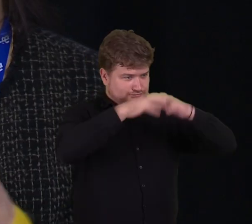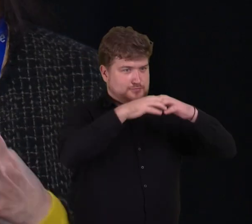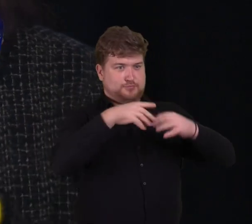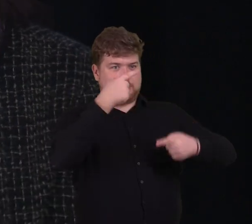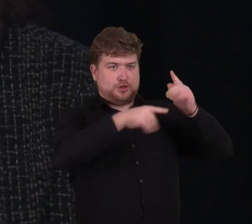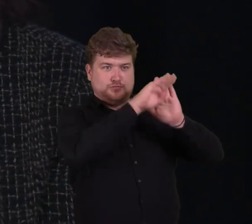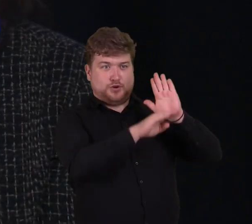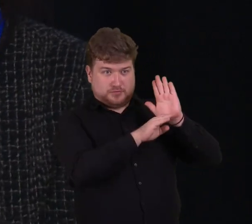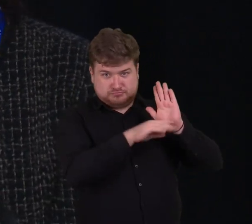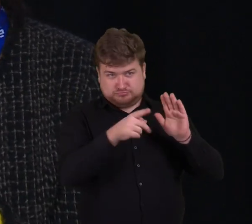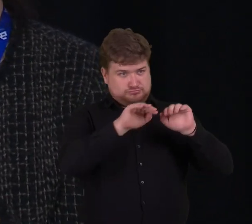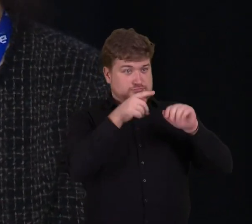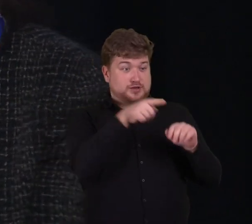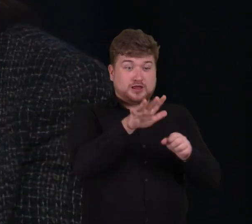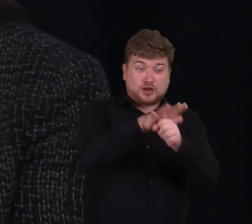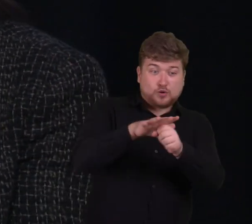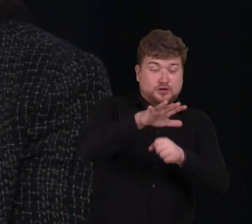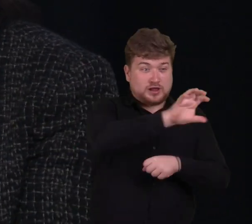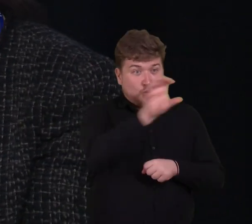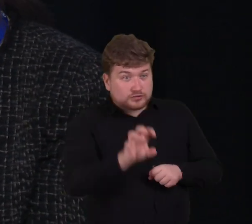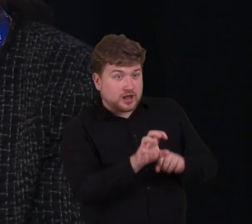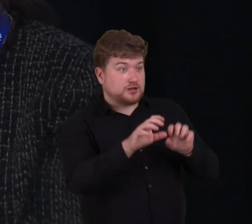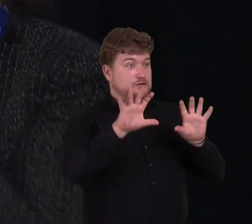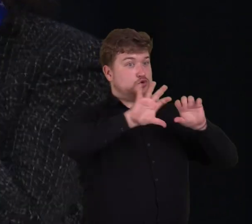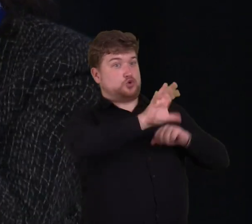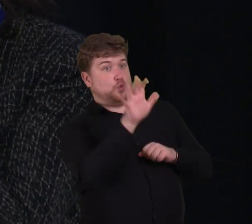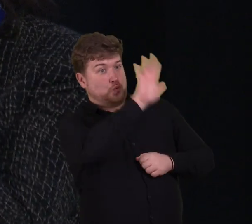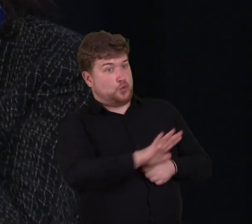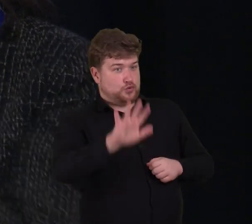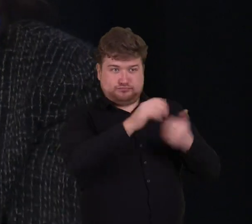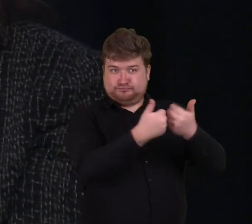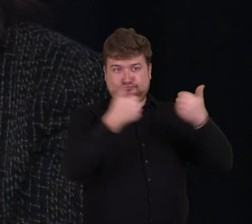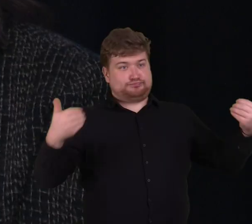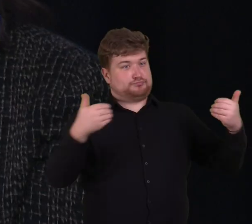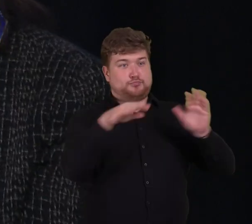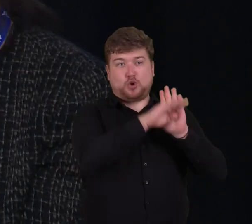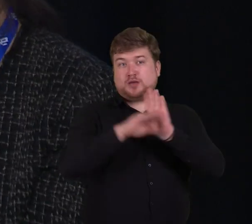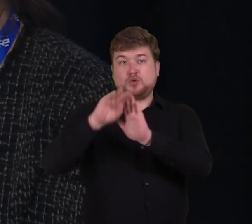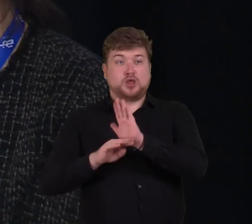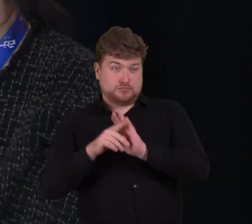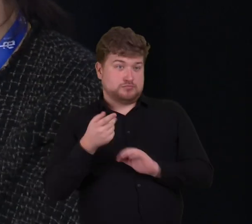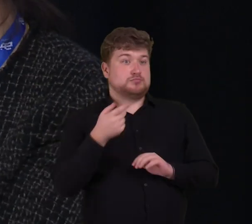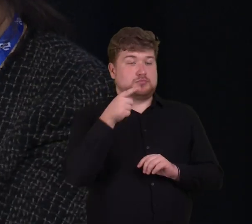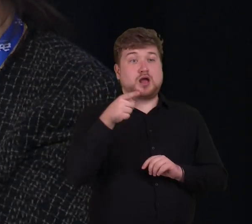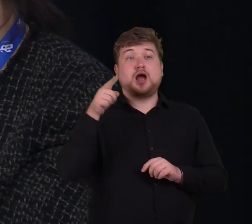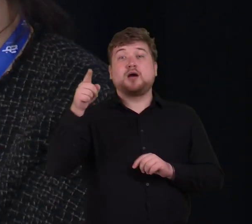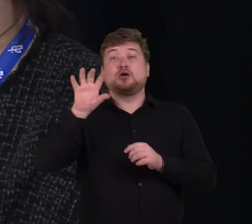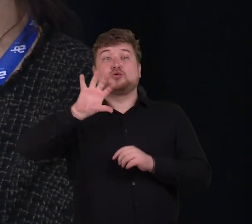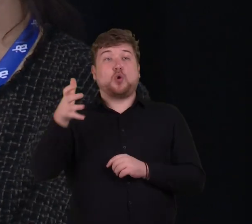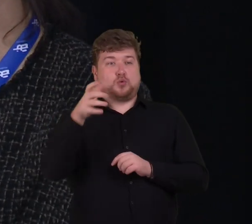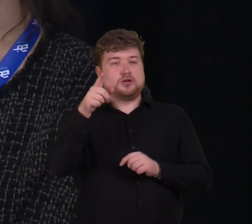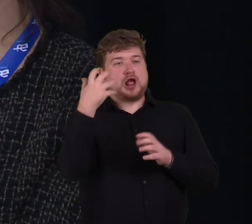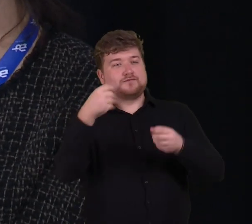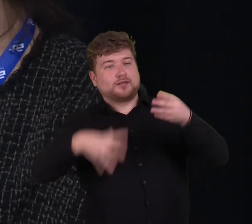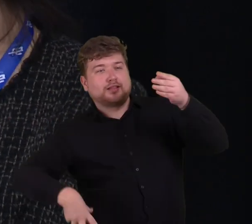quite linked in texts or it's certainly a point of improvement